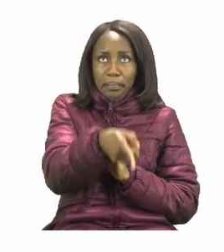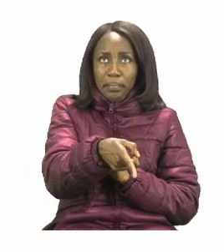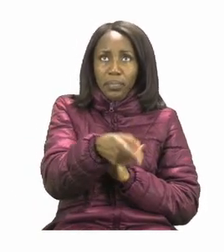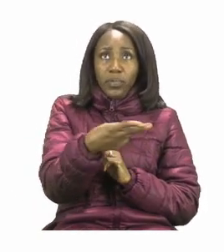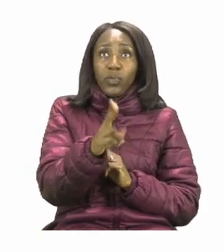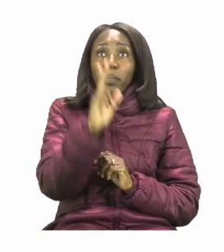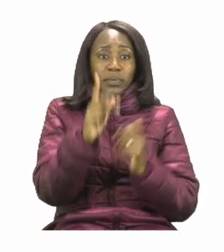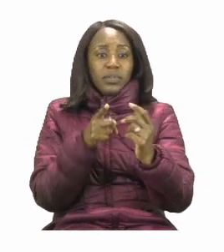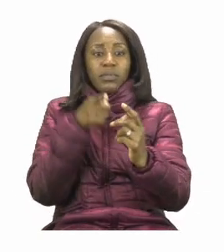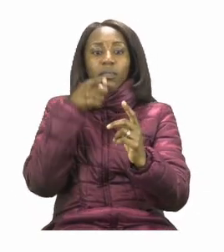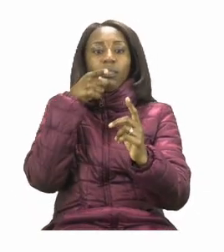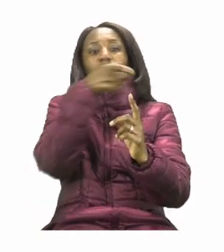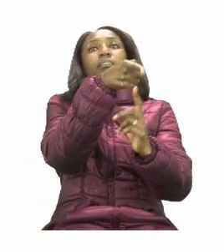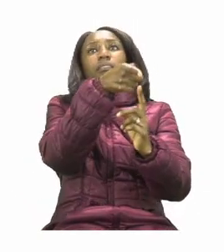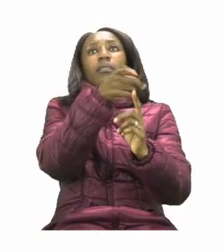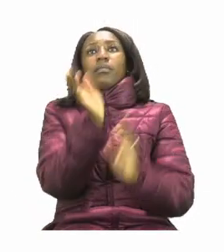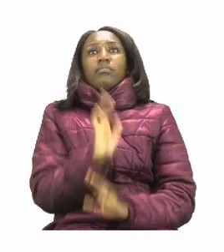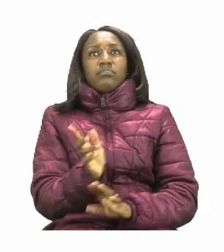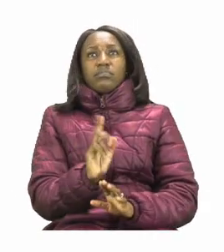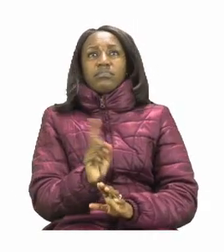not at someone.